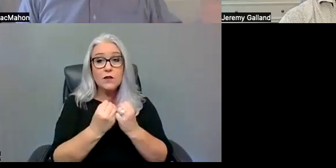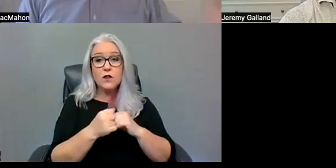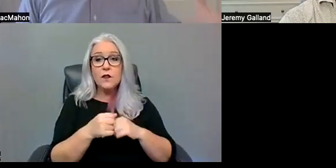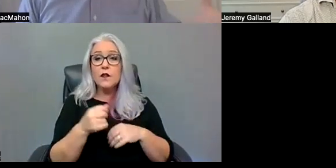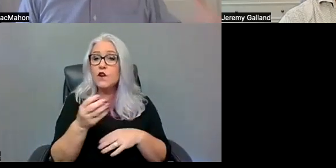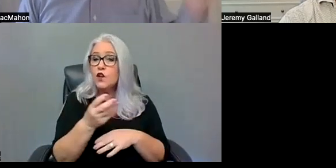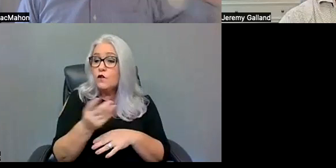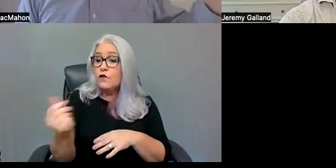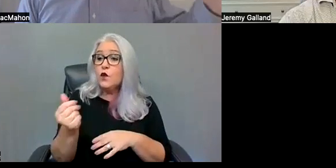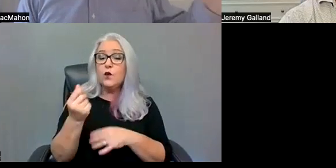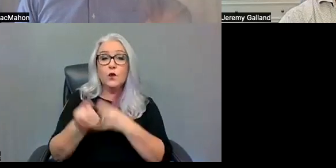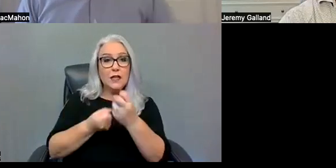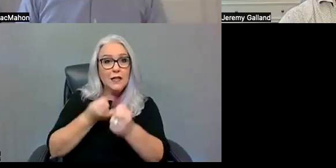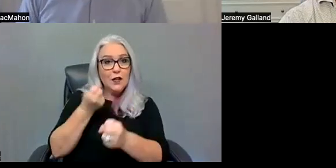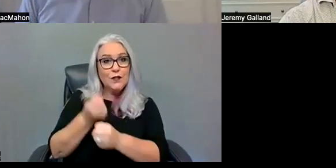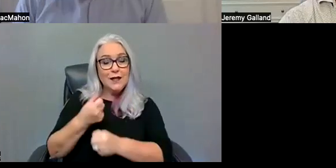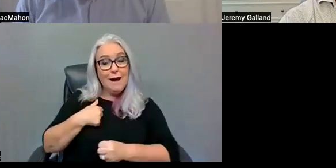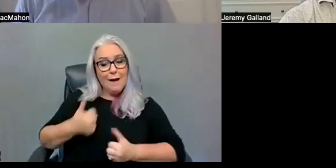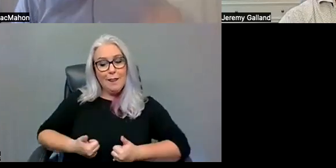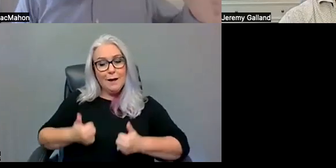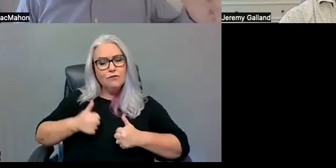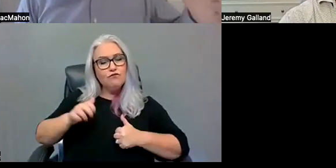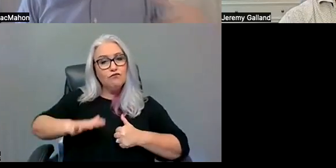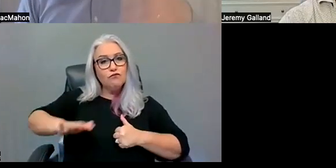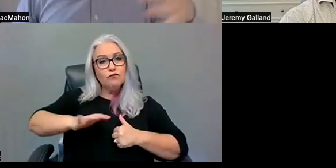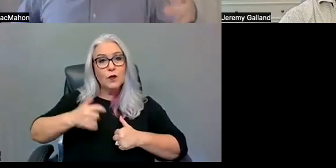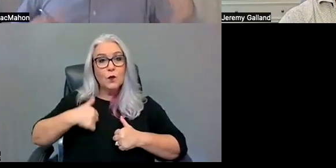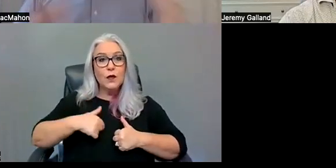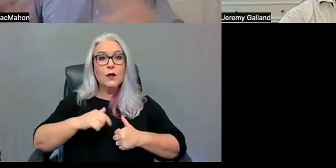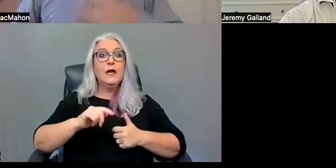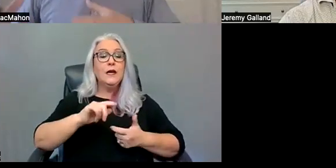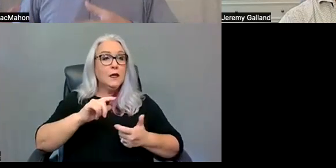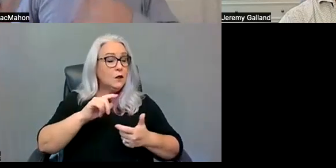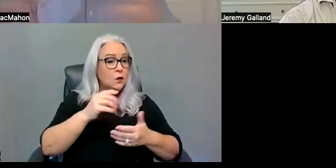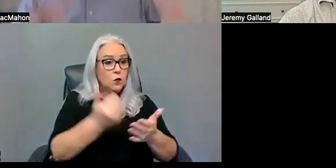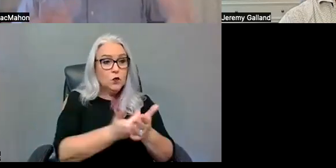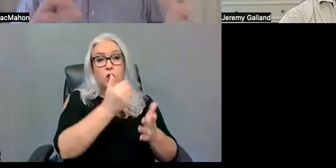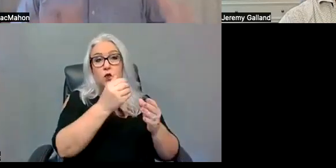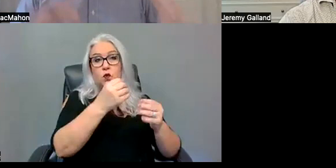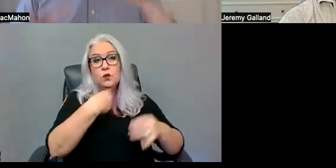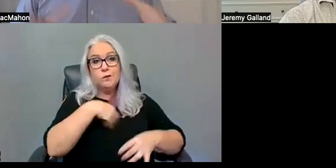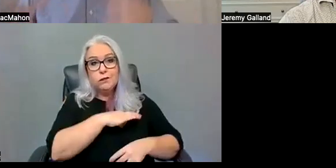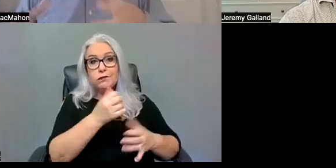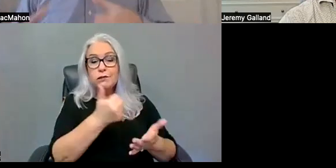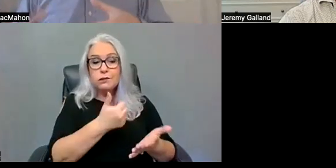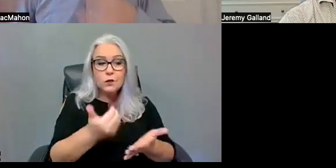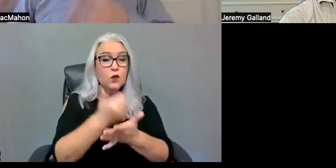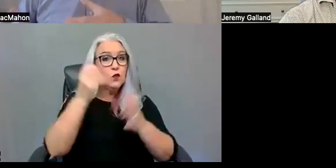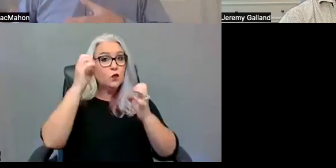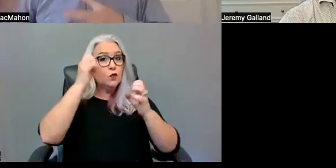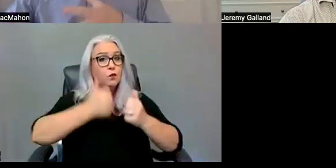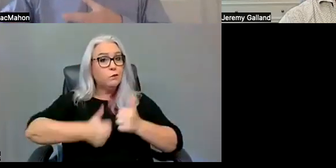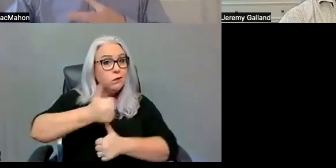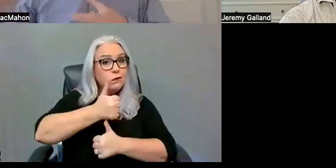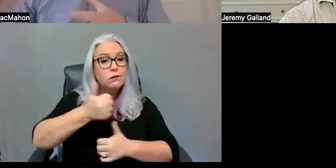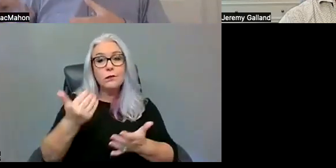here, we had a revolving door at the top, and I don't know how we can expect any organization to